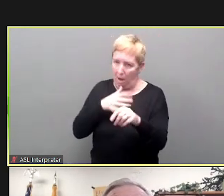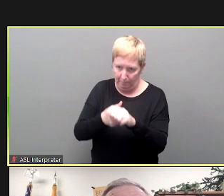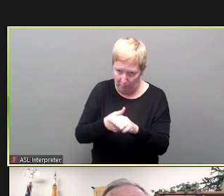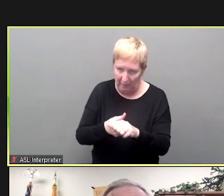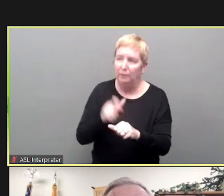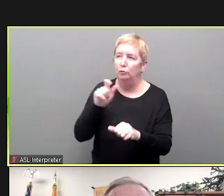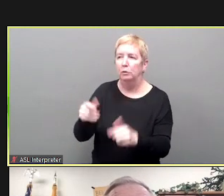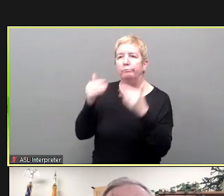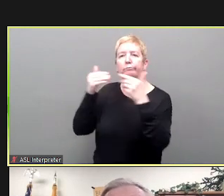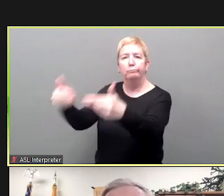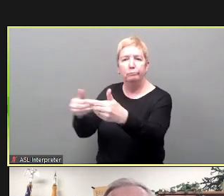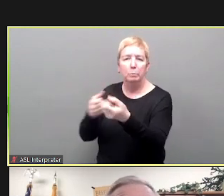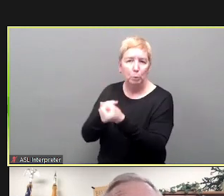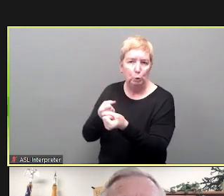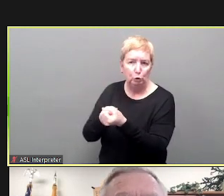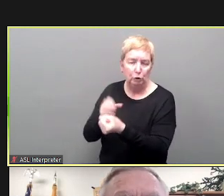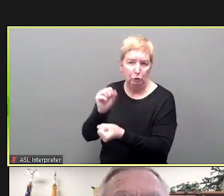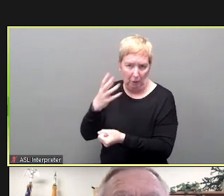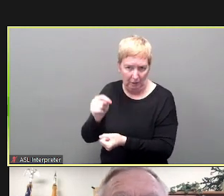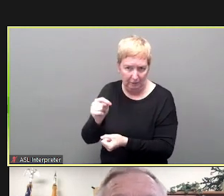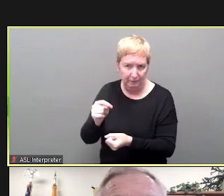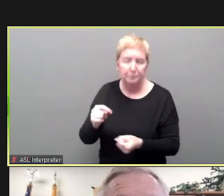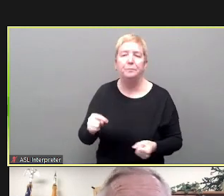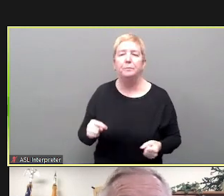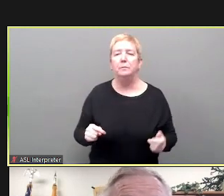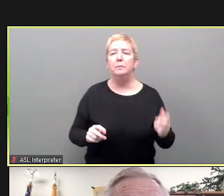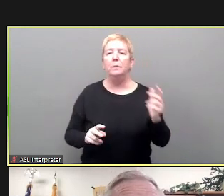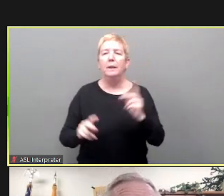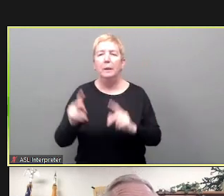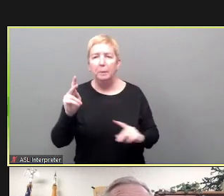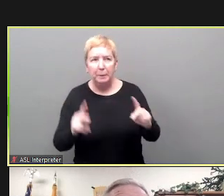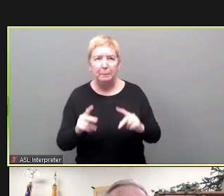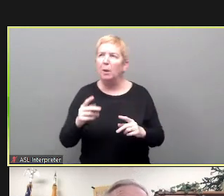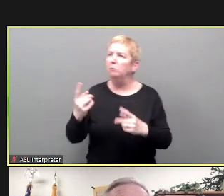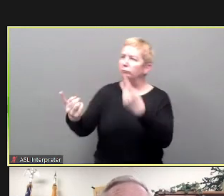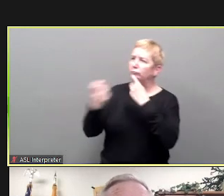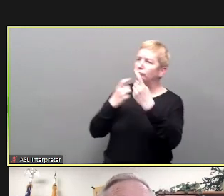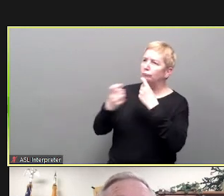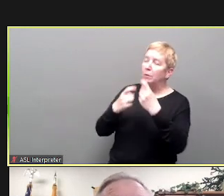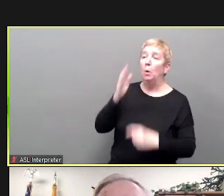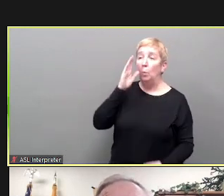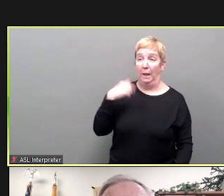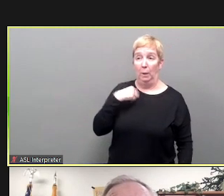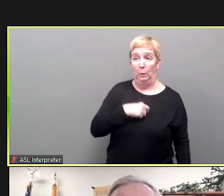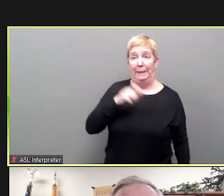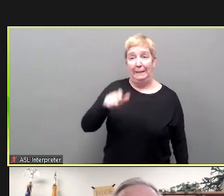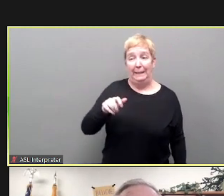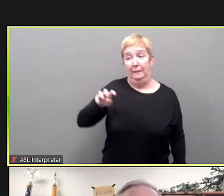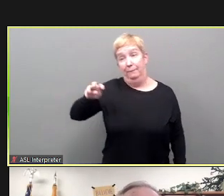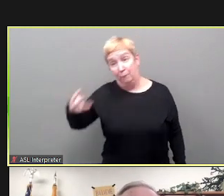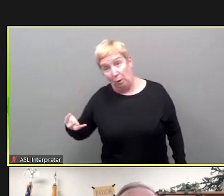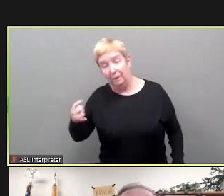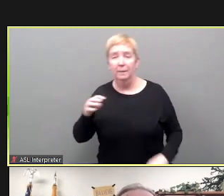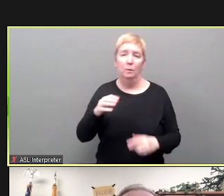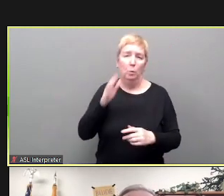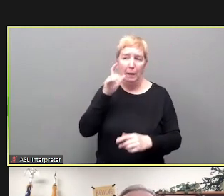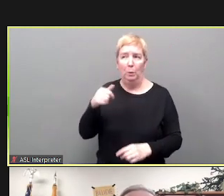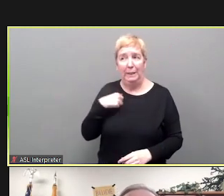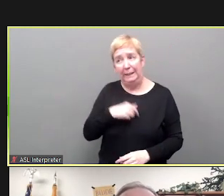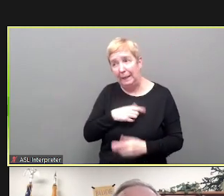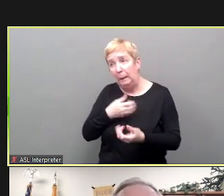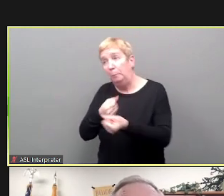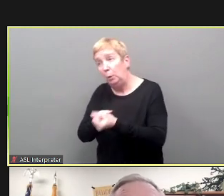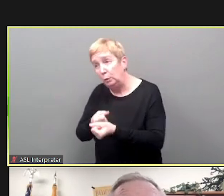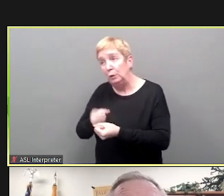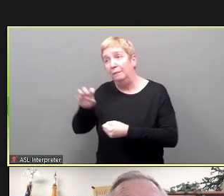months, you're up to date. Someone will ask, well, are we going to need another booster? And the answer is we don't know, but we'll have more data of our own and